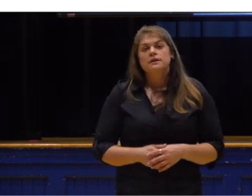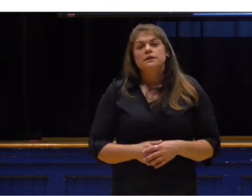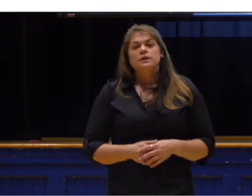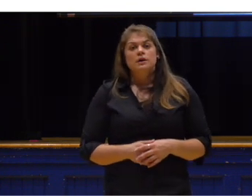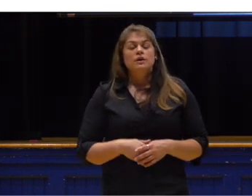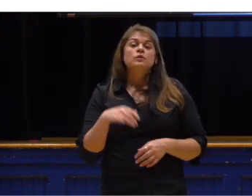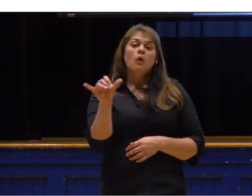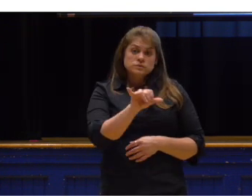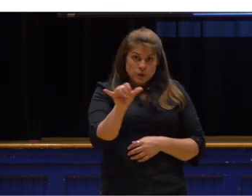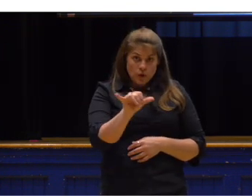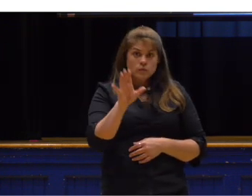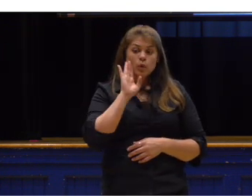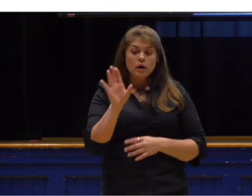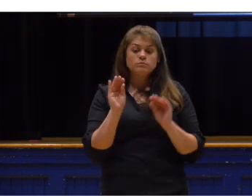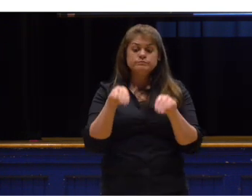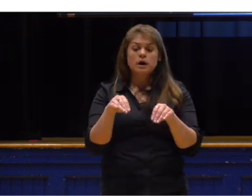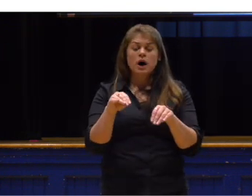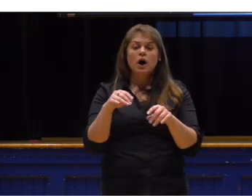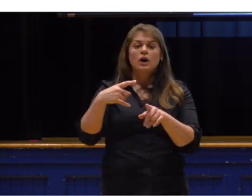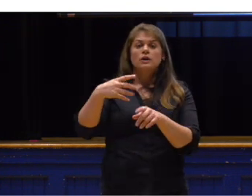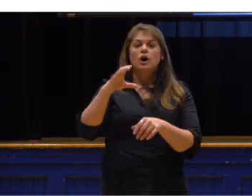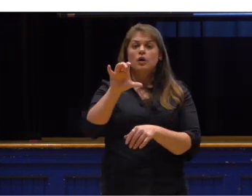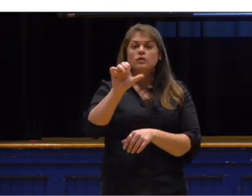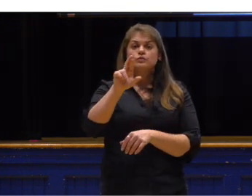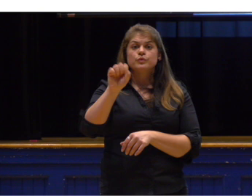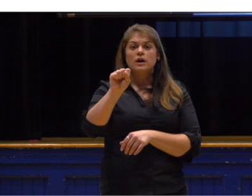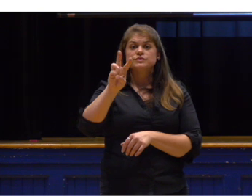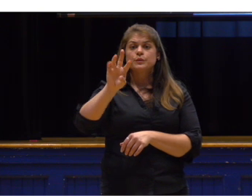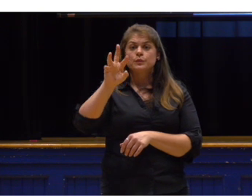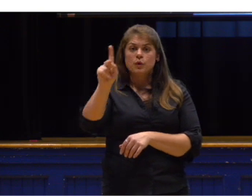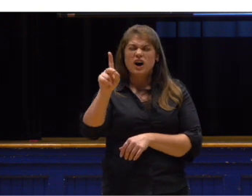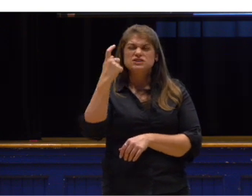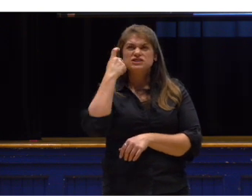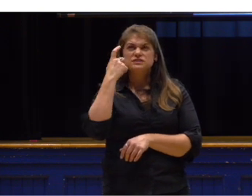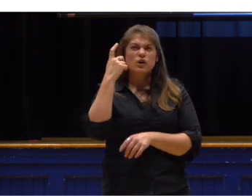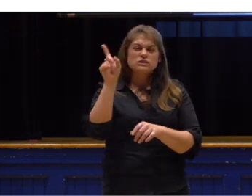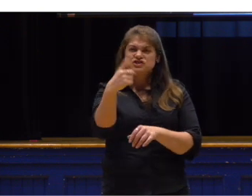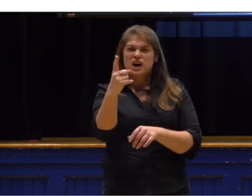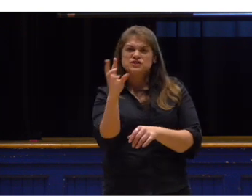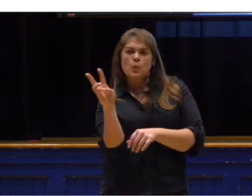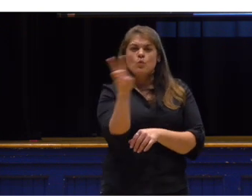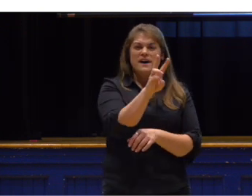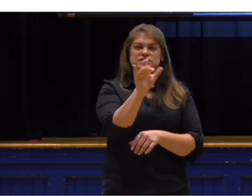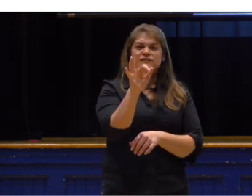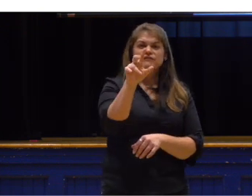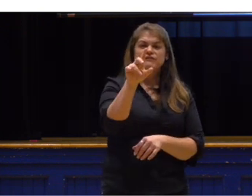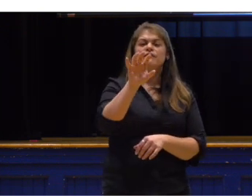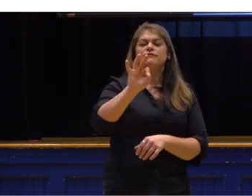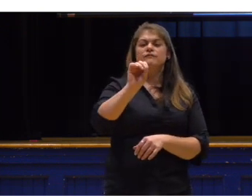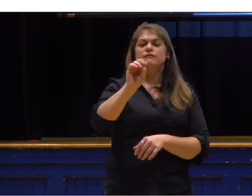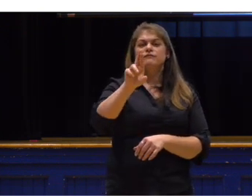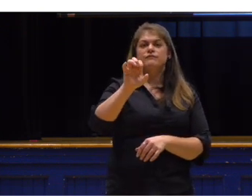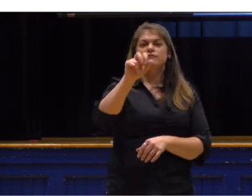There is also going to be a crosswalk just west of the entrance to Forest Park. Obviously, the